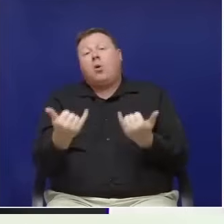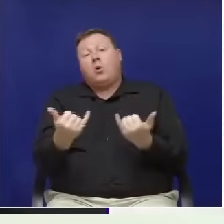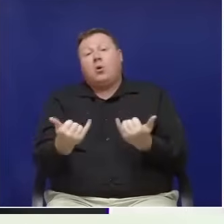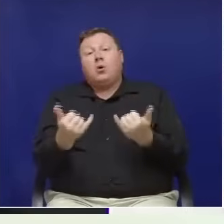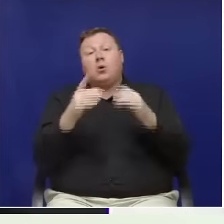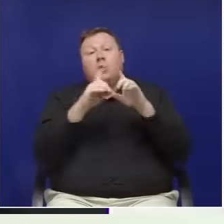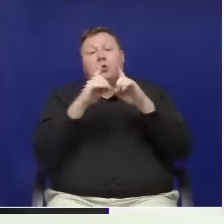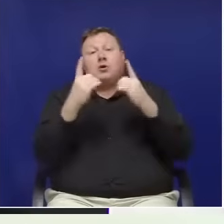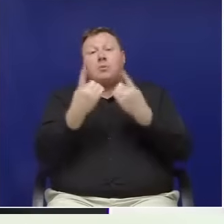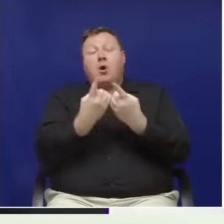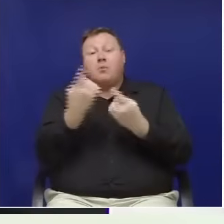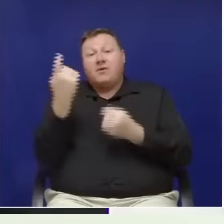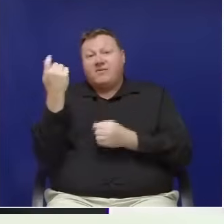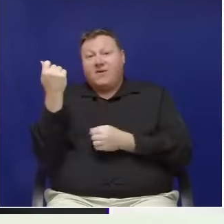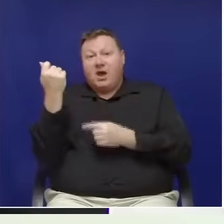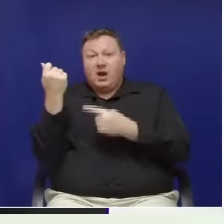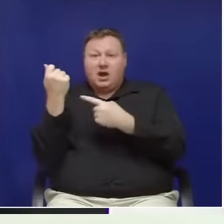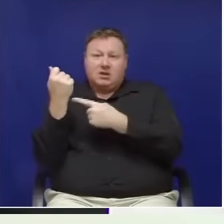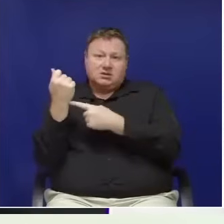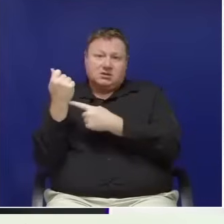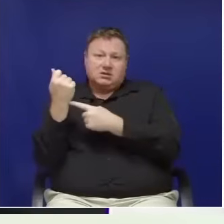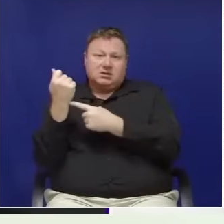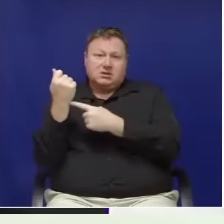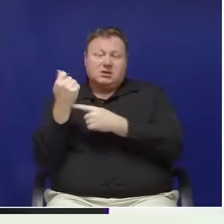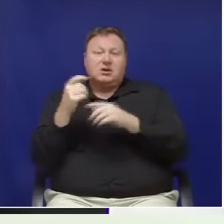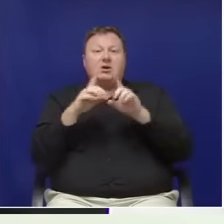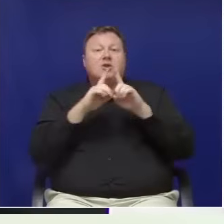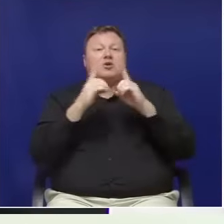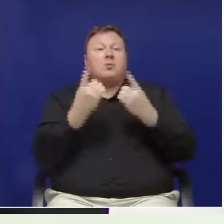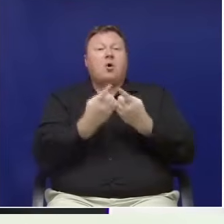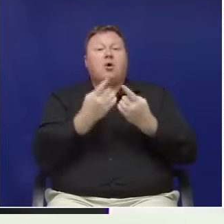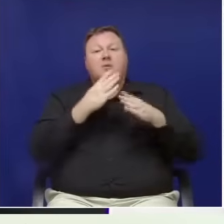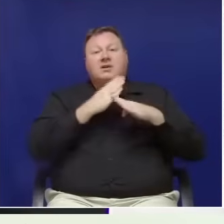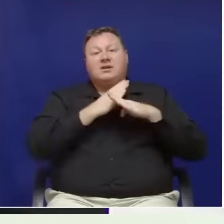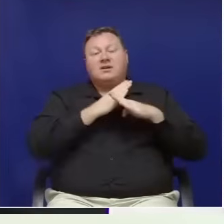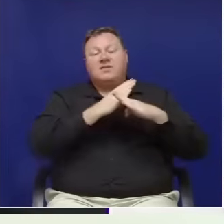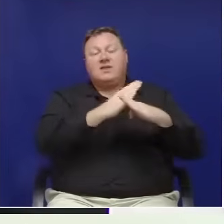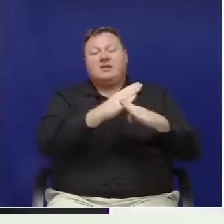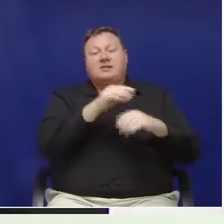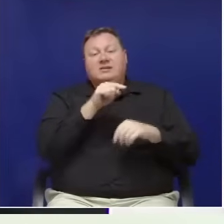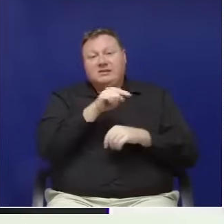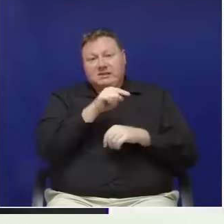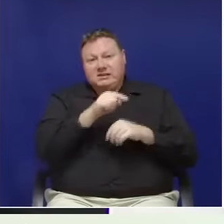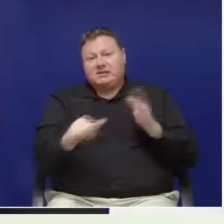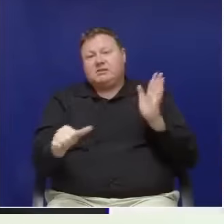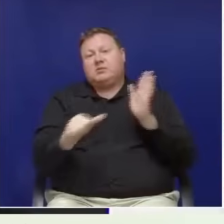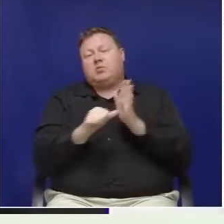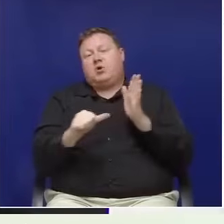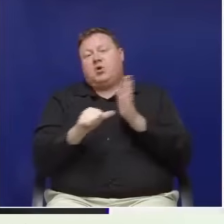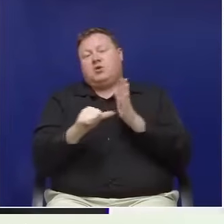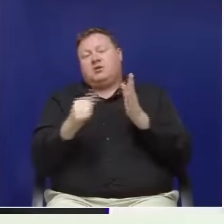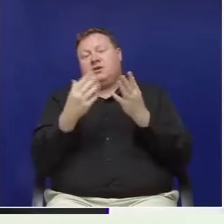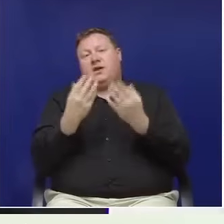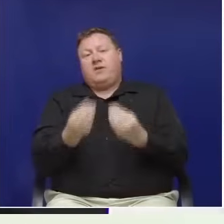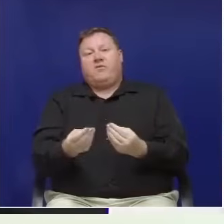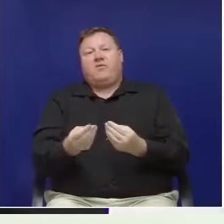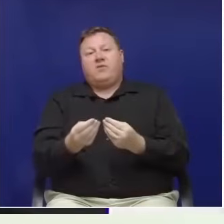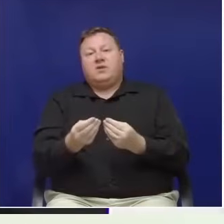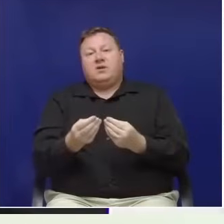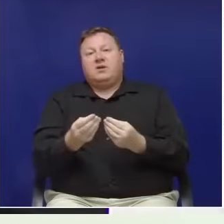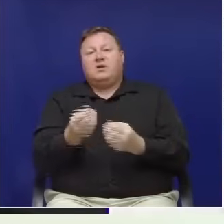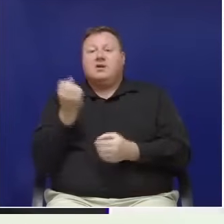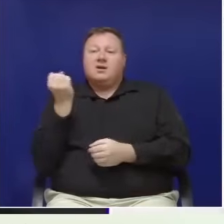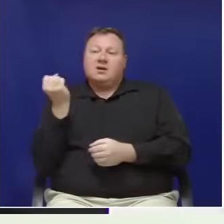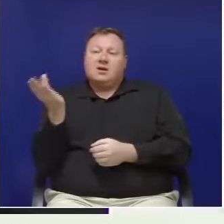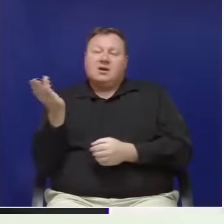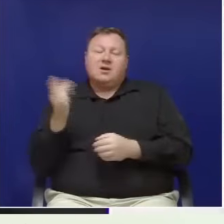of Finance, the Department of Defense has been prioritized. So let's give a chance to